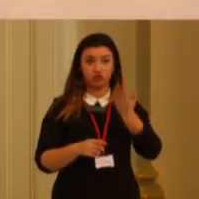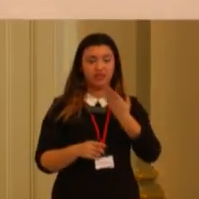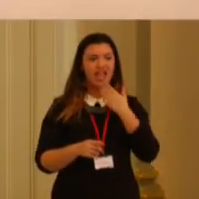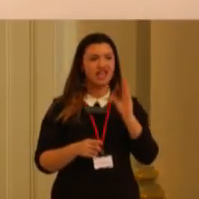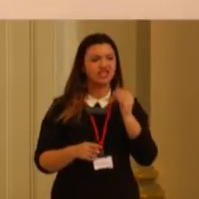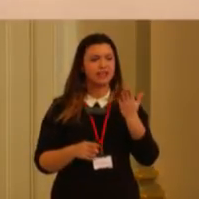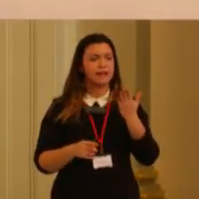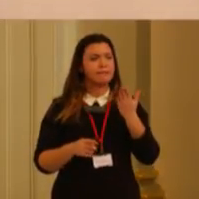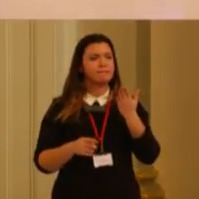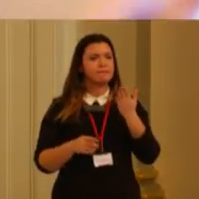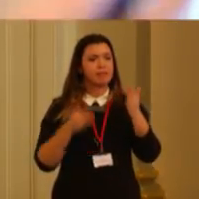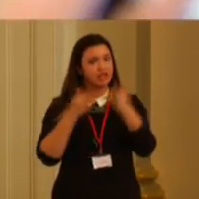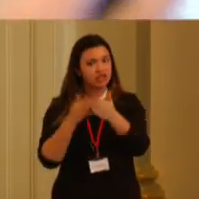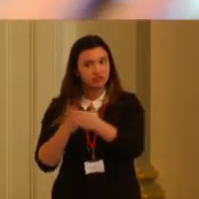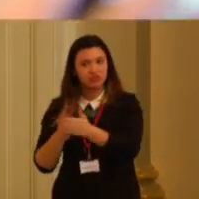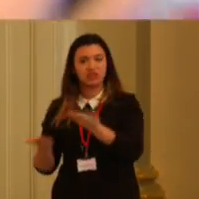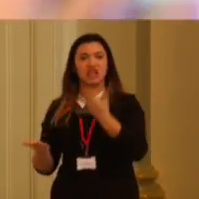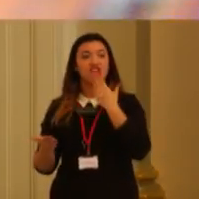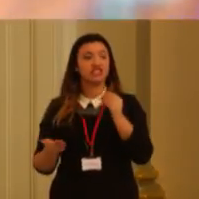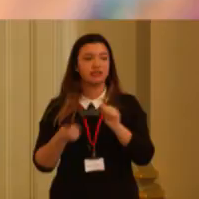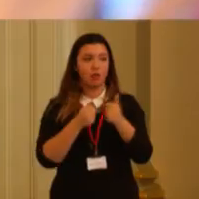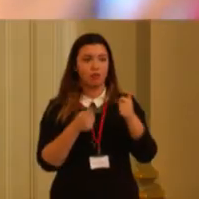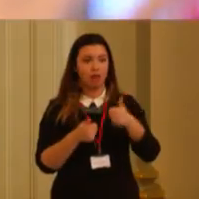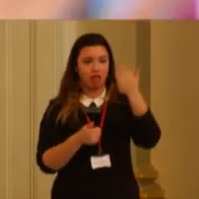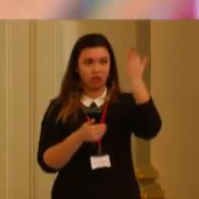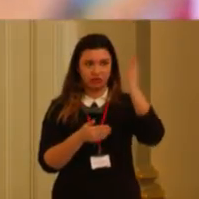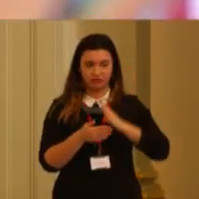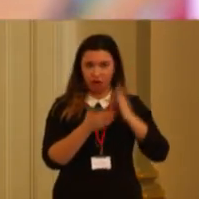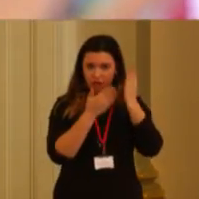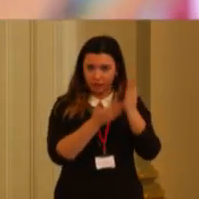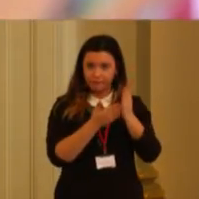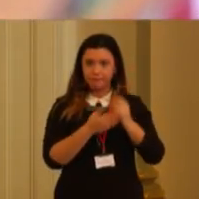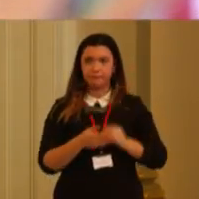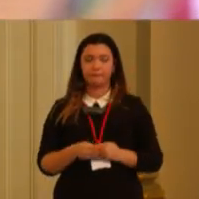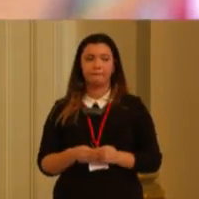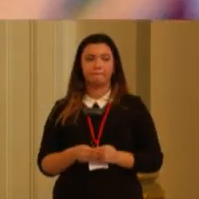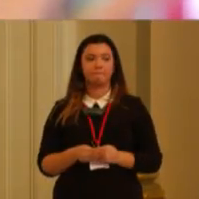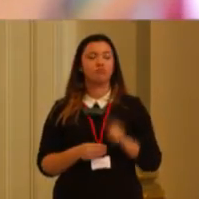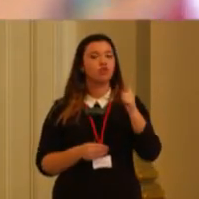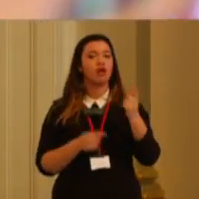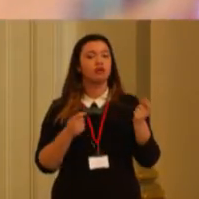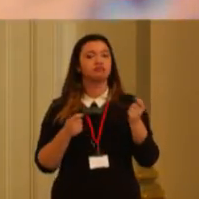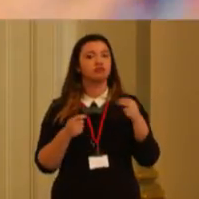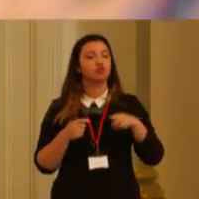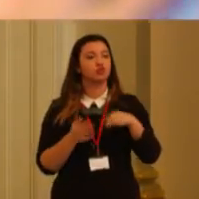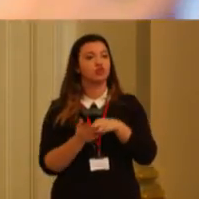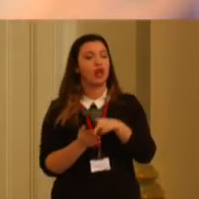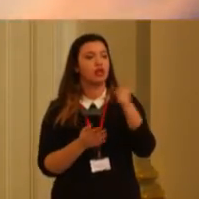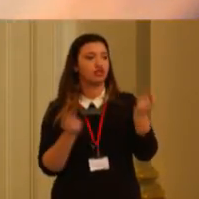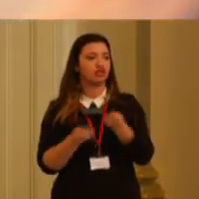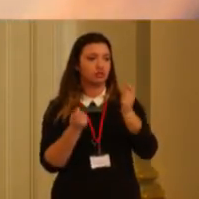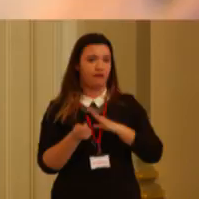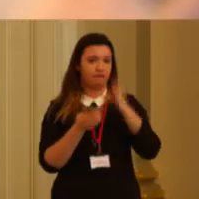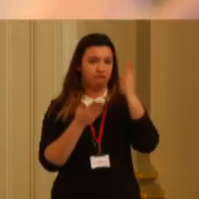thinking about it, young people and education is not the name of our ministry. Our ministry has the following name, Ministry